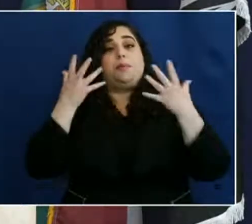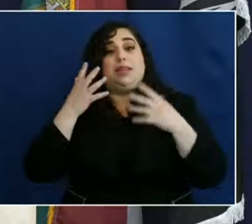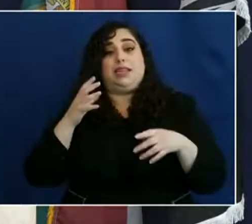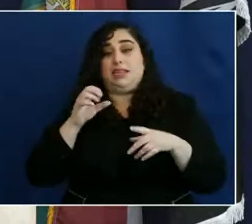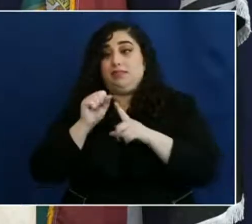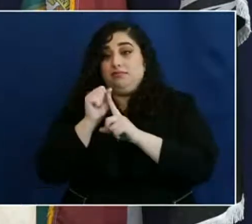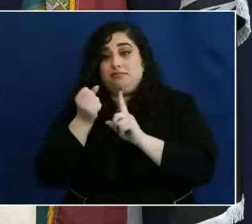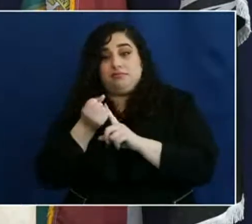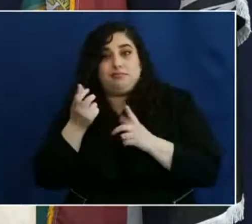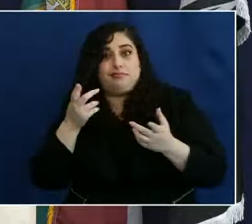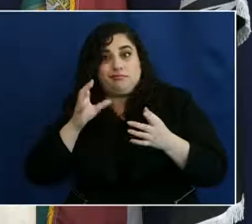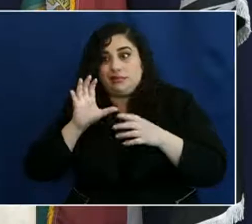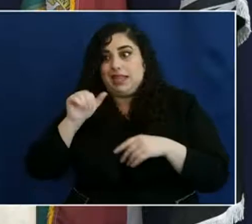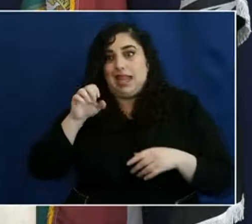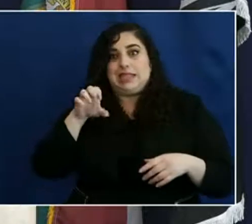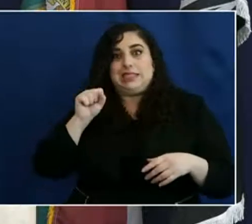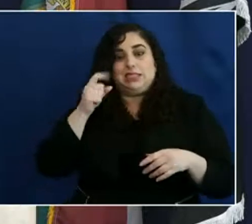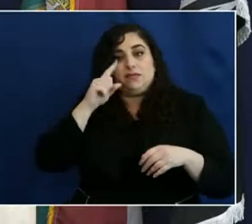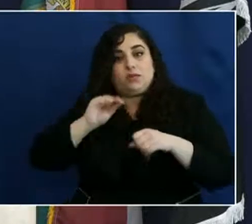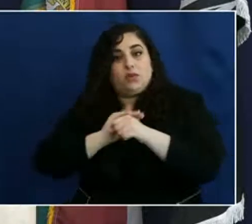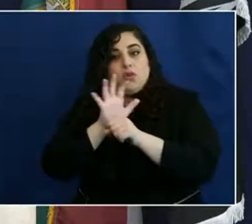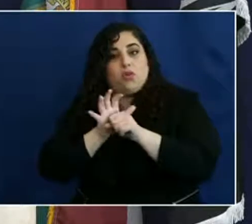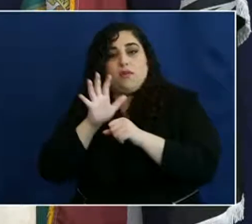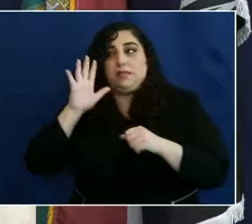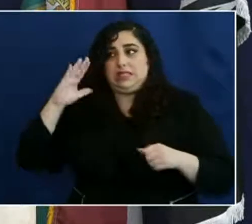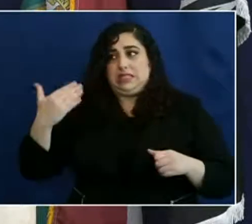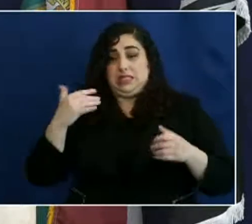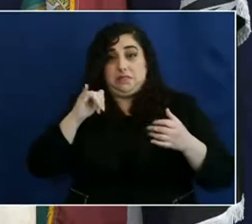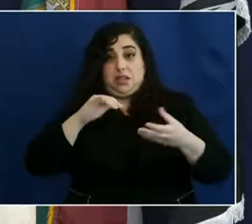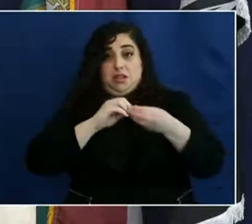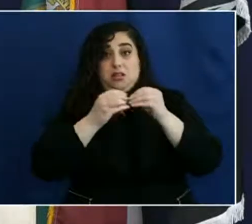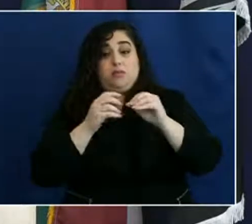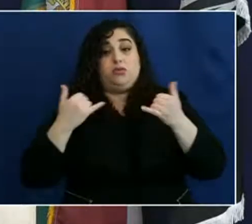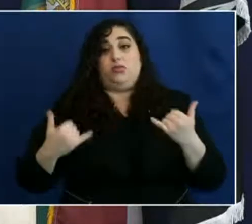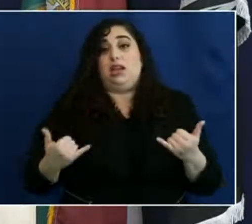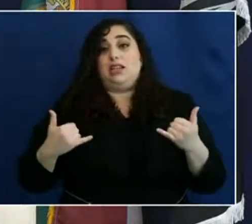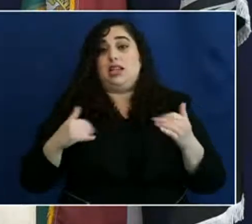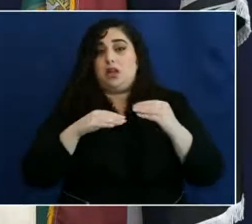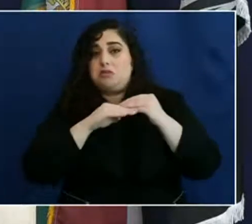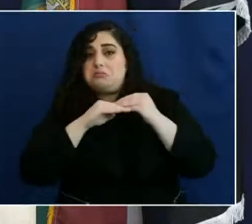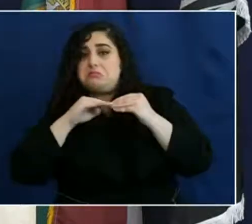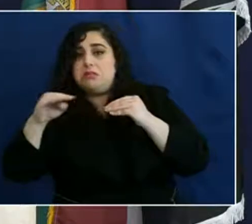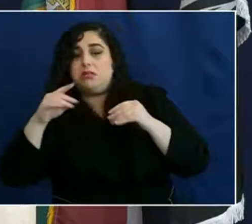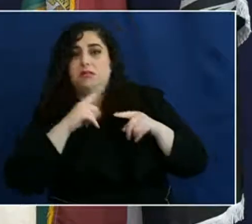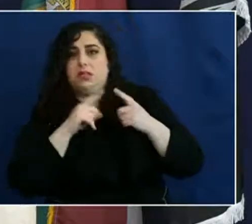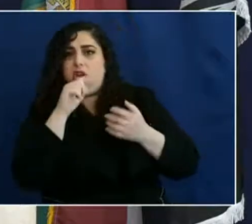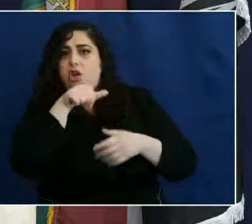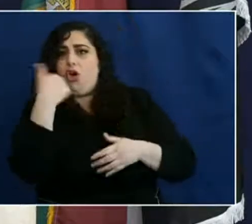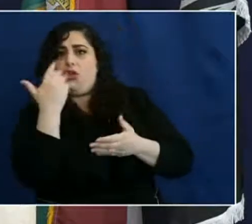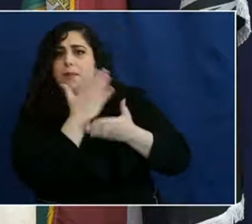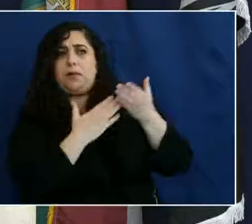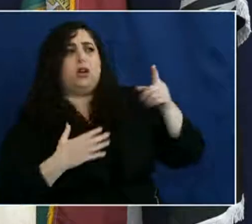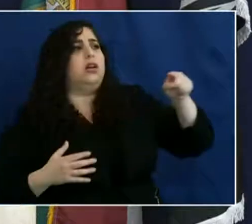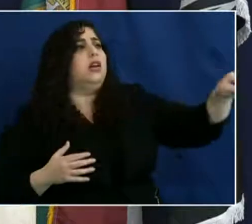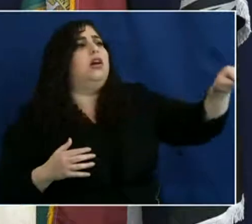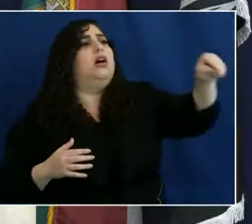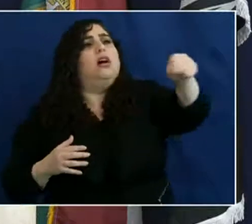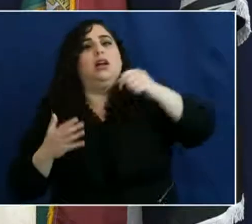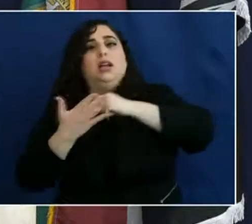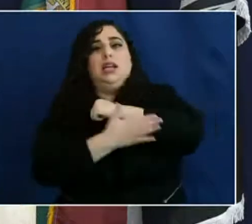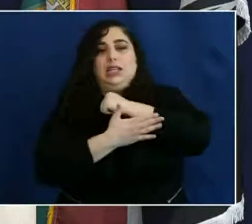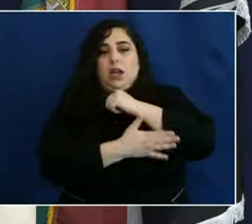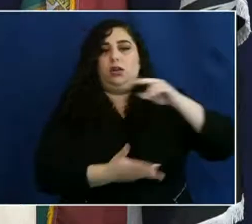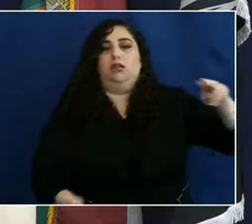remained relatively stable while other parts of the country have seen increases, and I think a part of that is just due to San Diegans have been